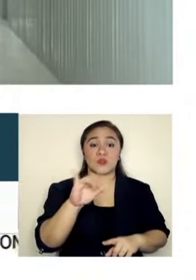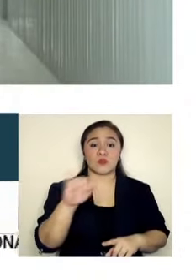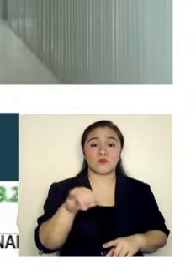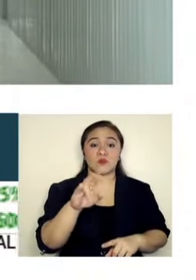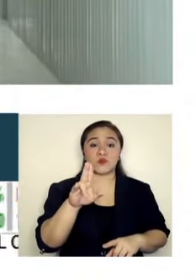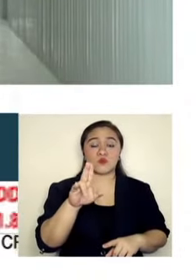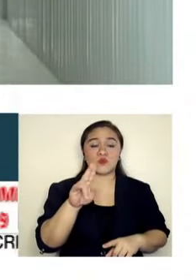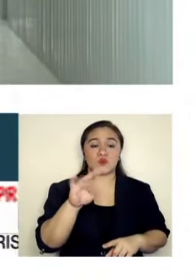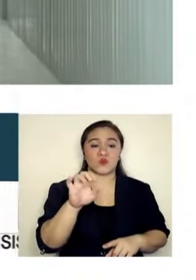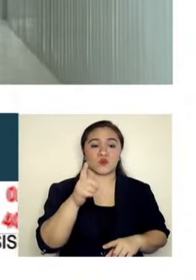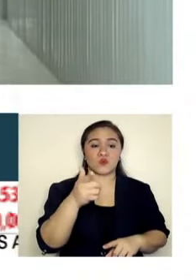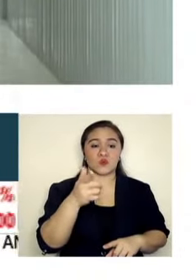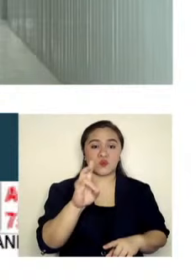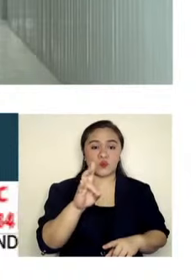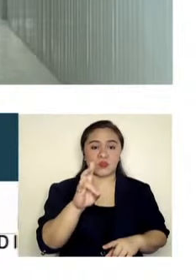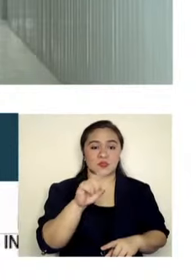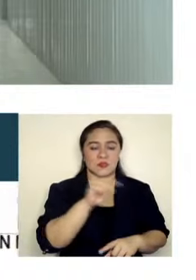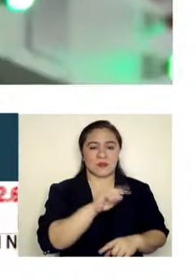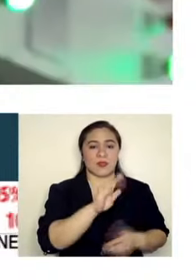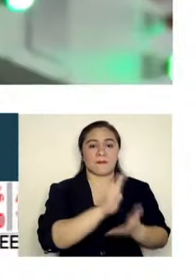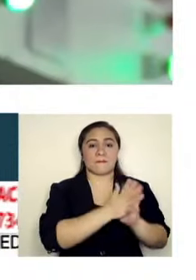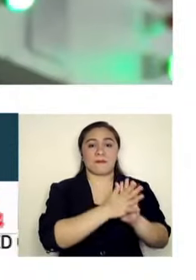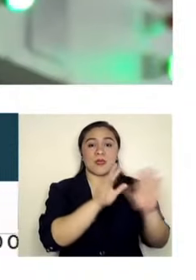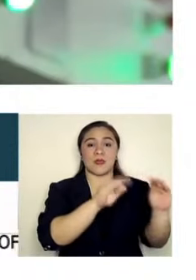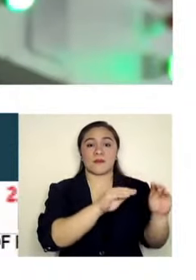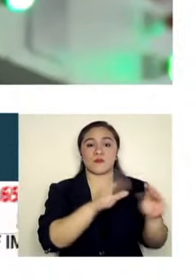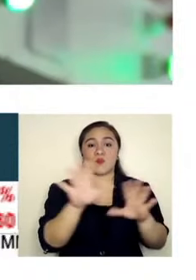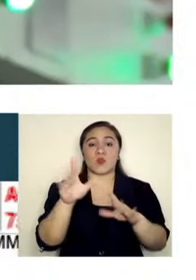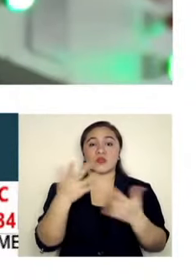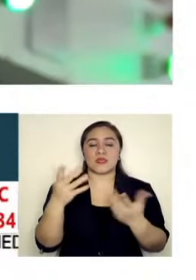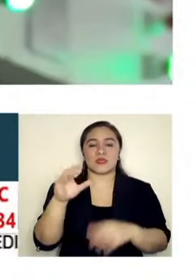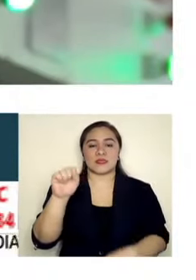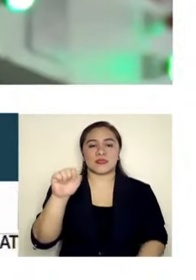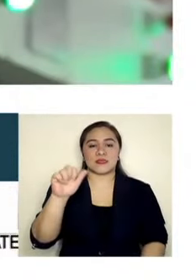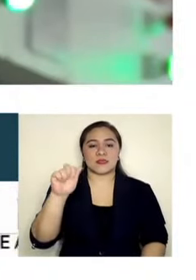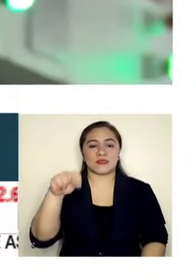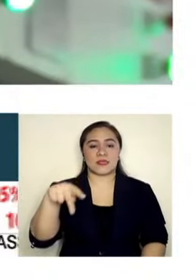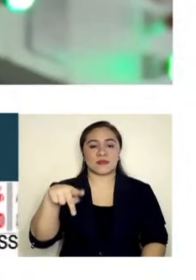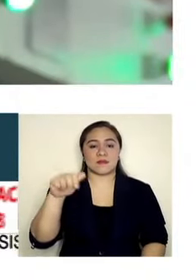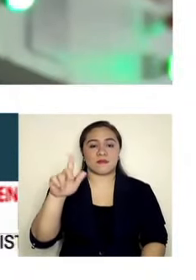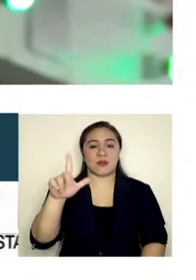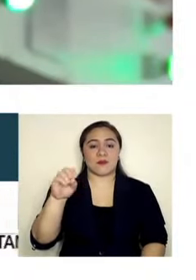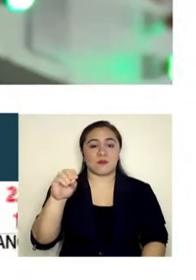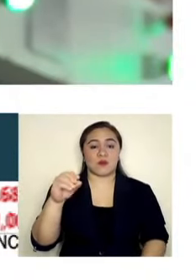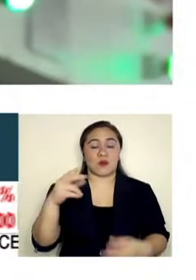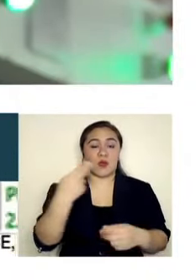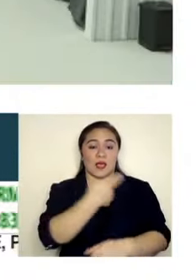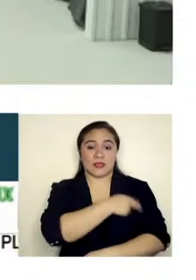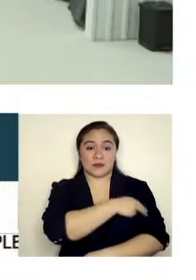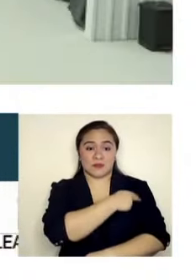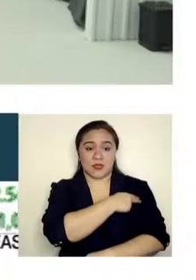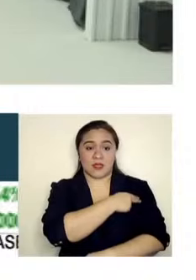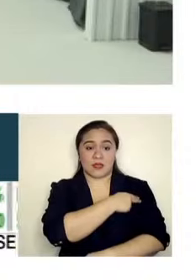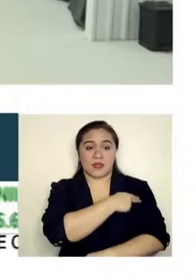napunta sa San Pablo District Hospital. And they recovered, yung dalawa. But the mother